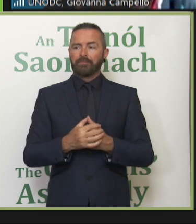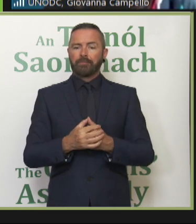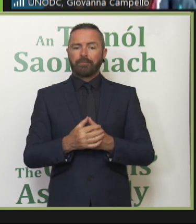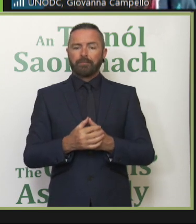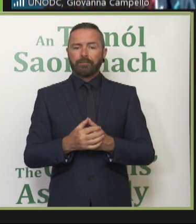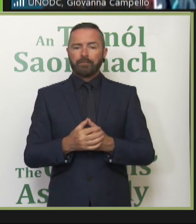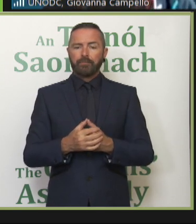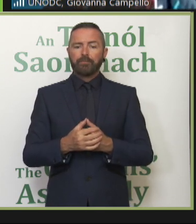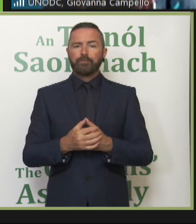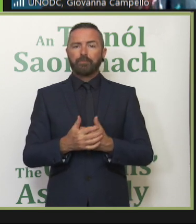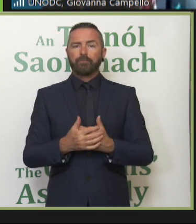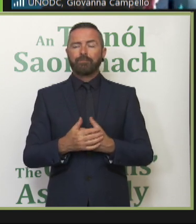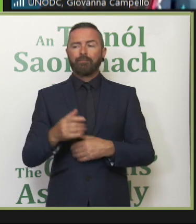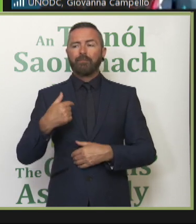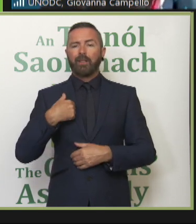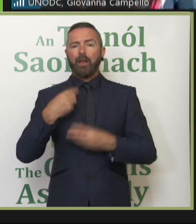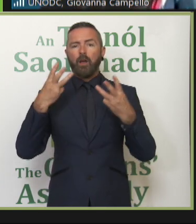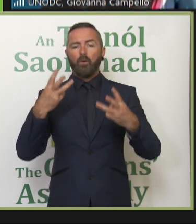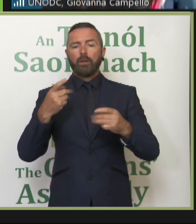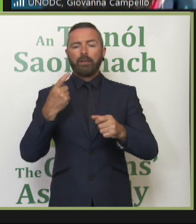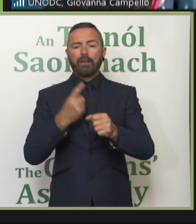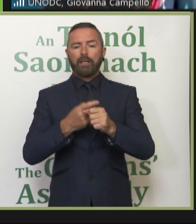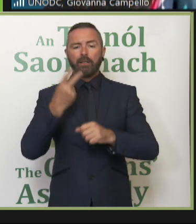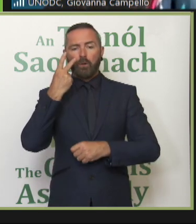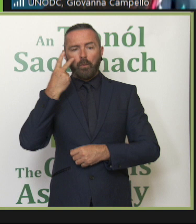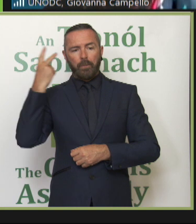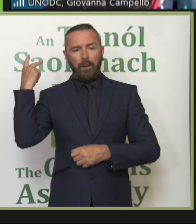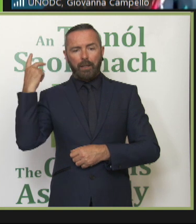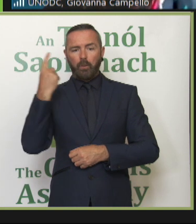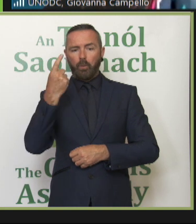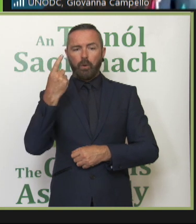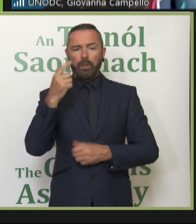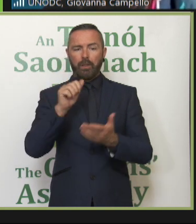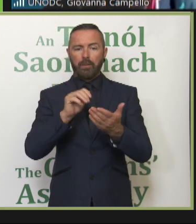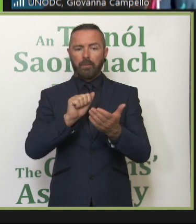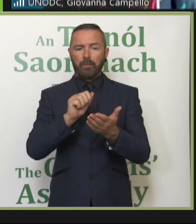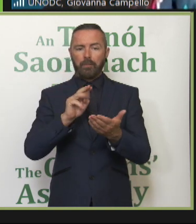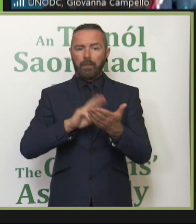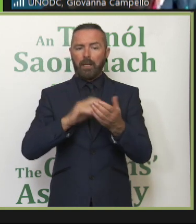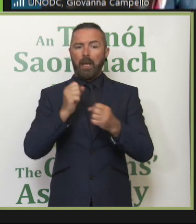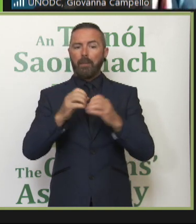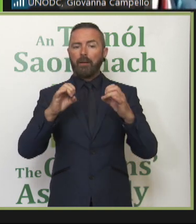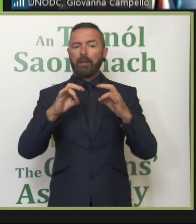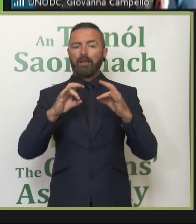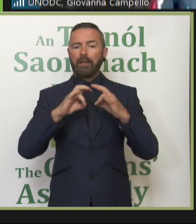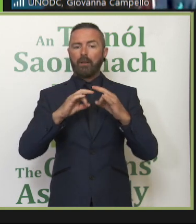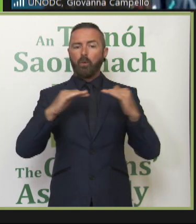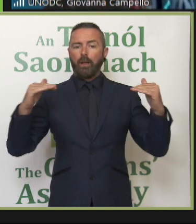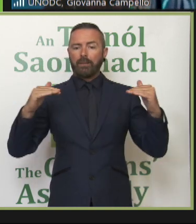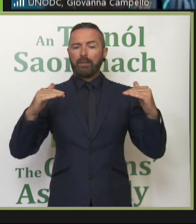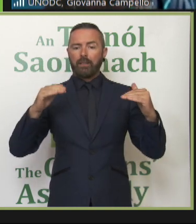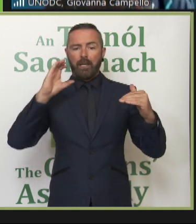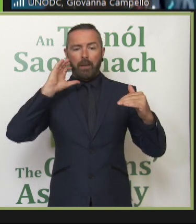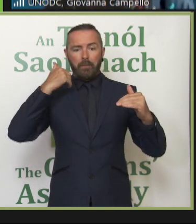harm. I want to go back 1 second between equality, because I'm often told, yes,